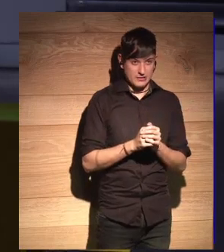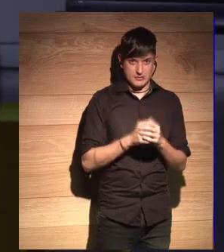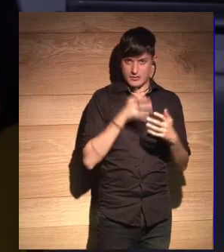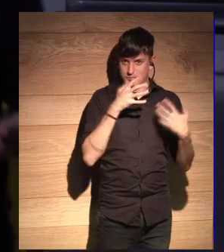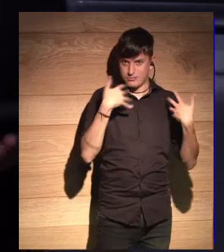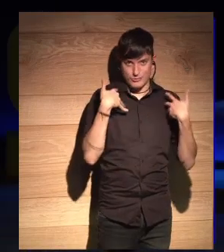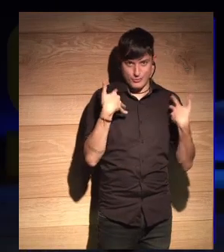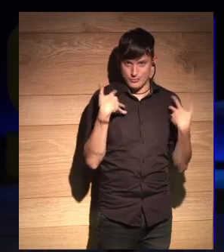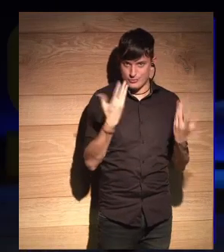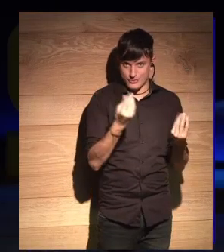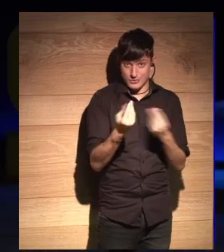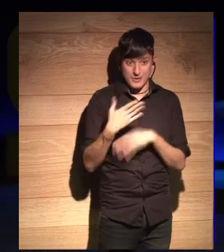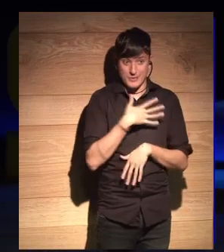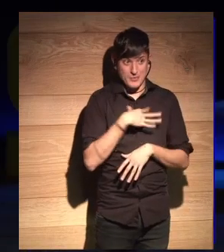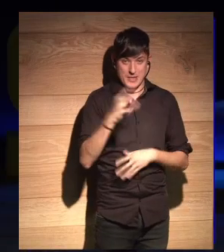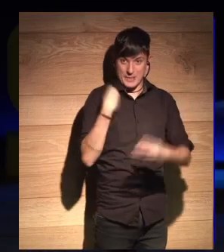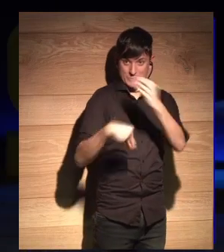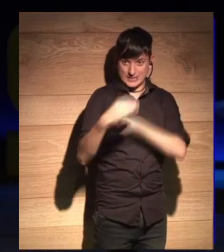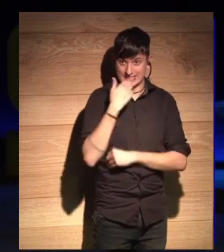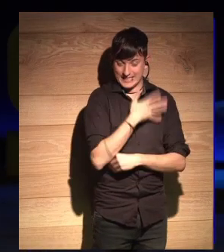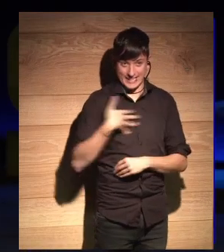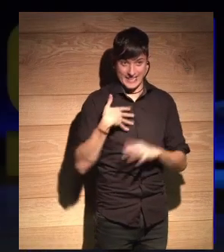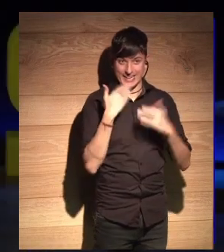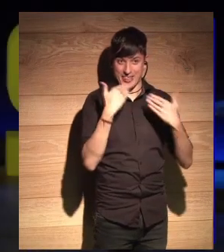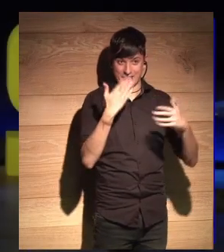about anything you want. But thank you.